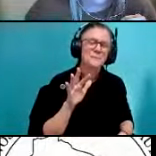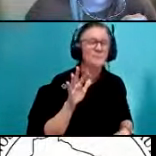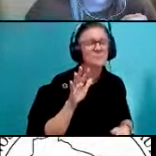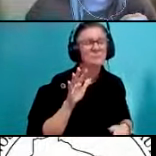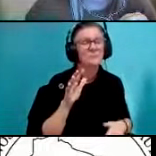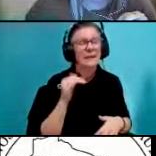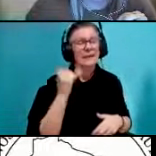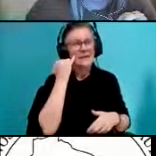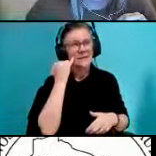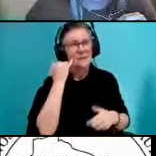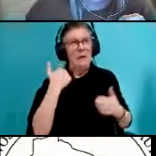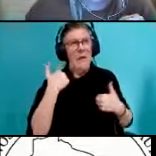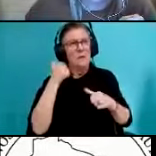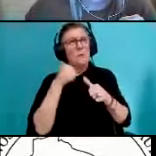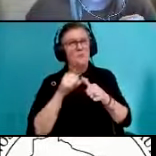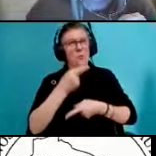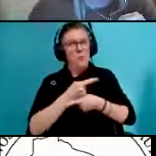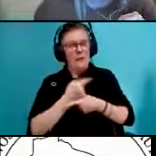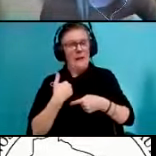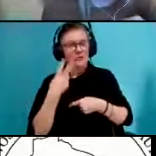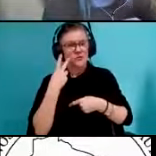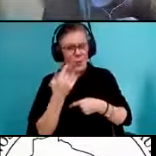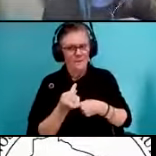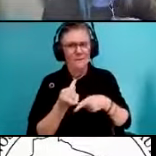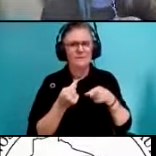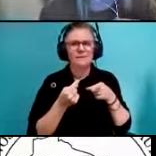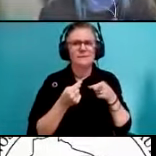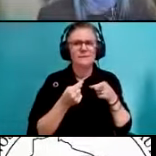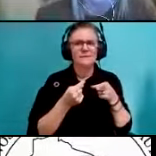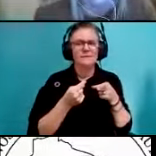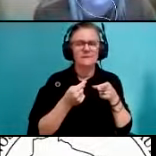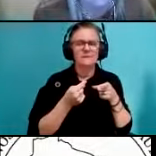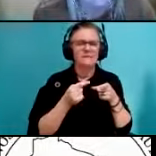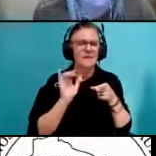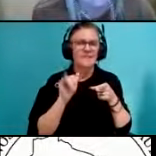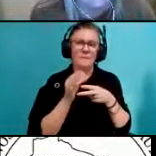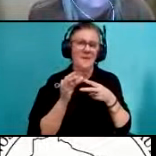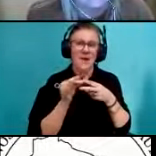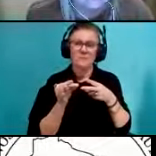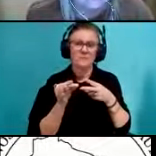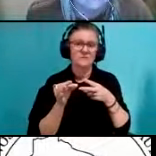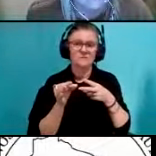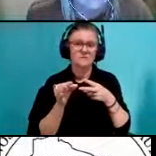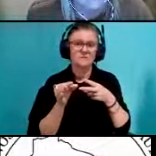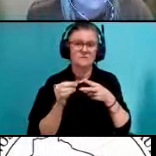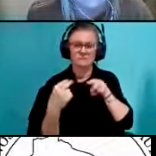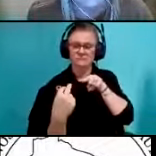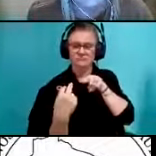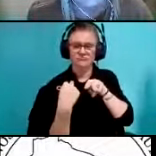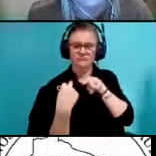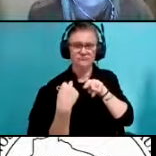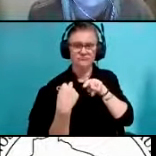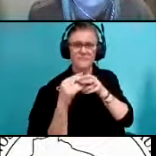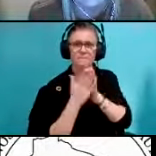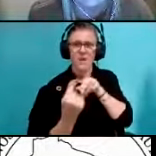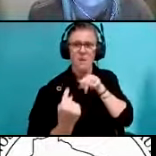on what last time I was over there earlier this year, you know, that would be an option to just take a travel lane in that area. And that would be